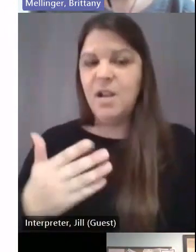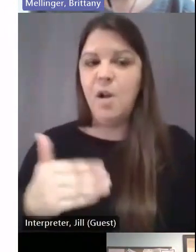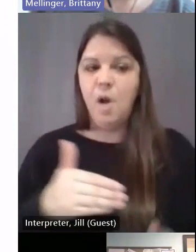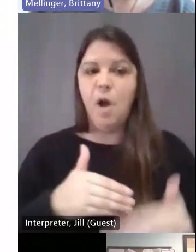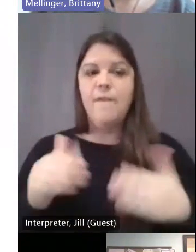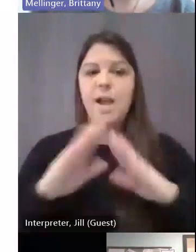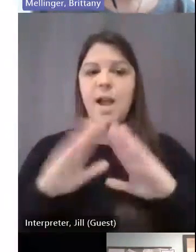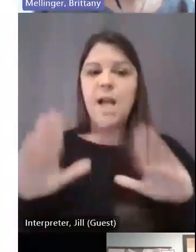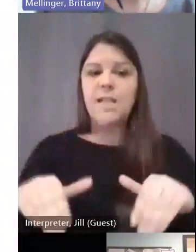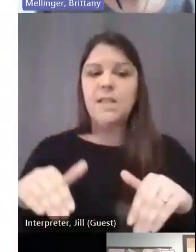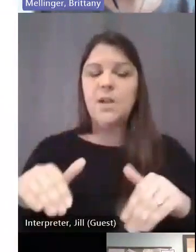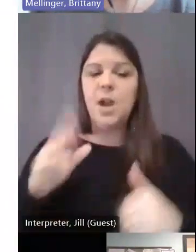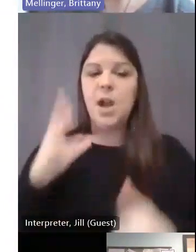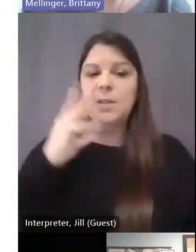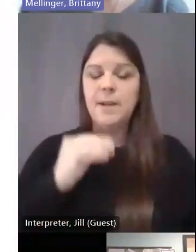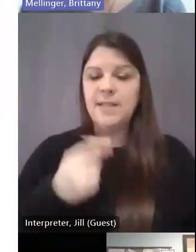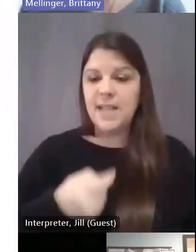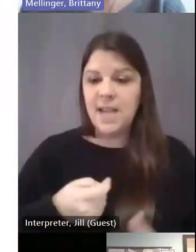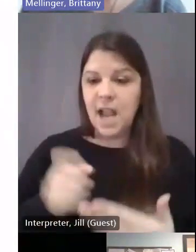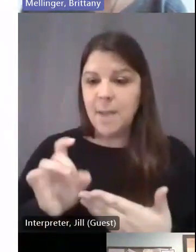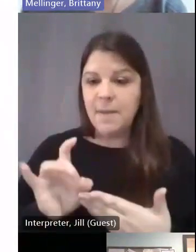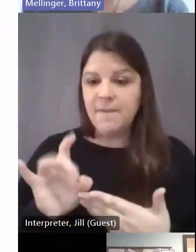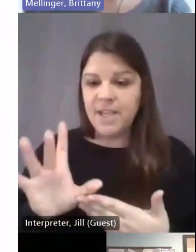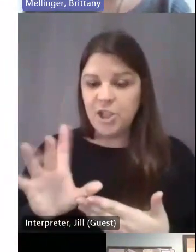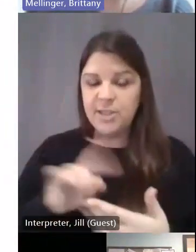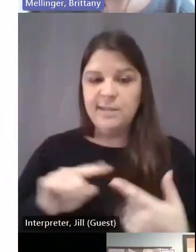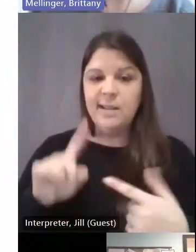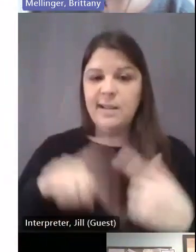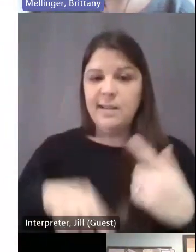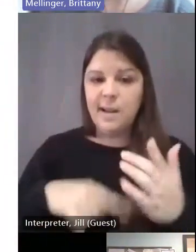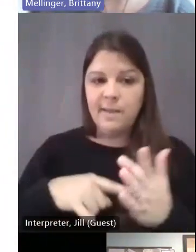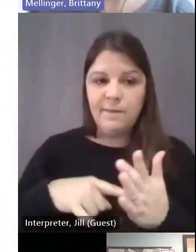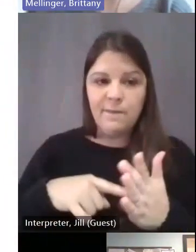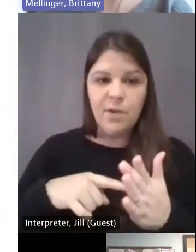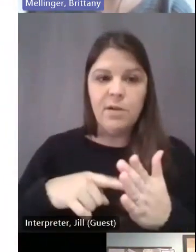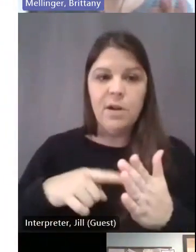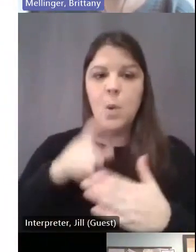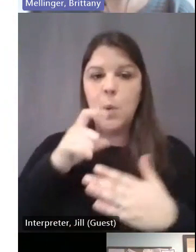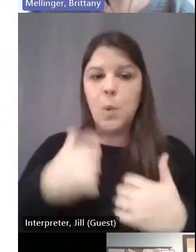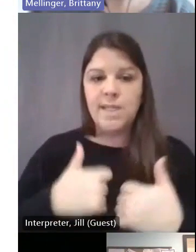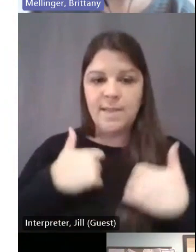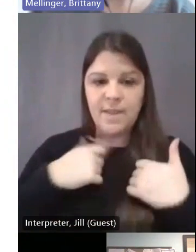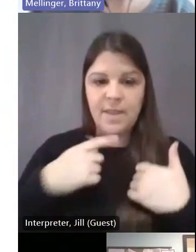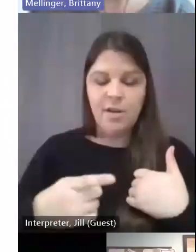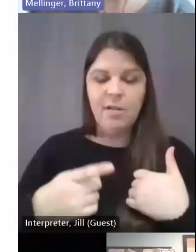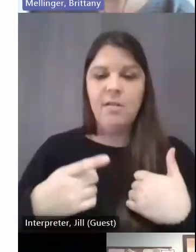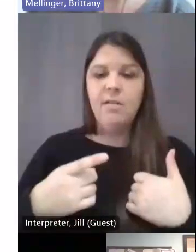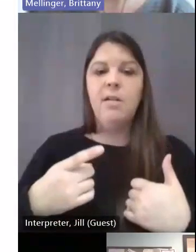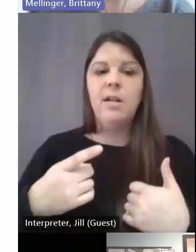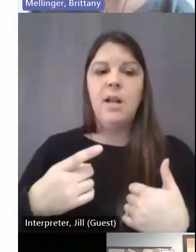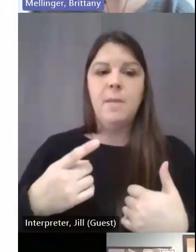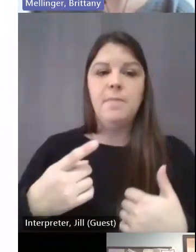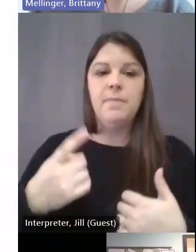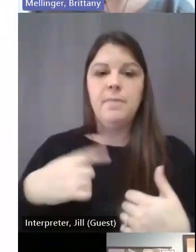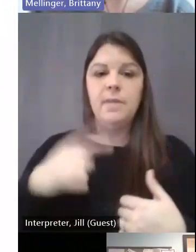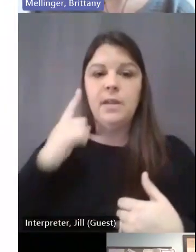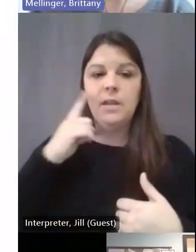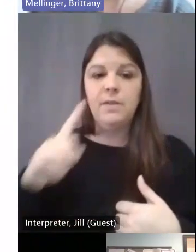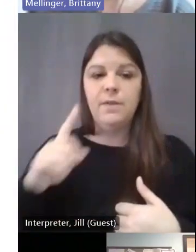households might be facing eviction, housing affordability, habitability concerns, the quality and livability of the property, access